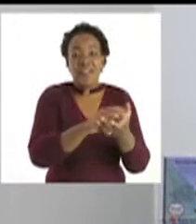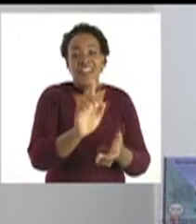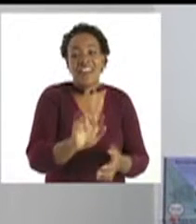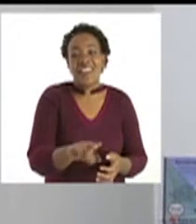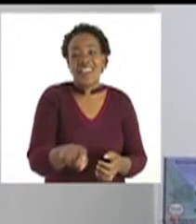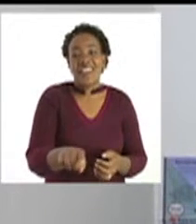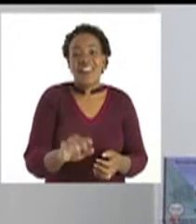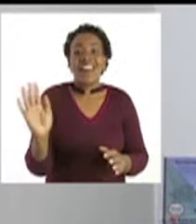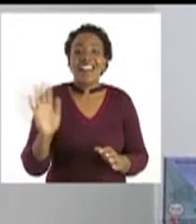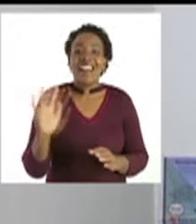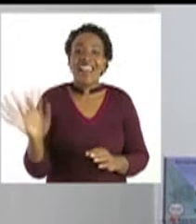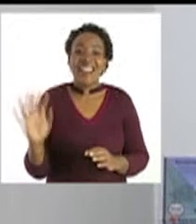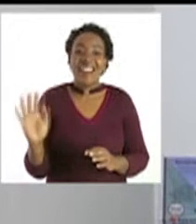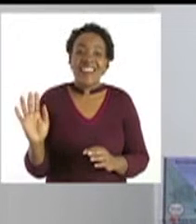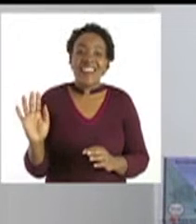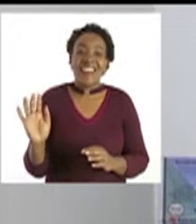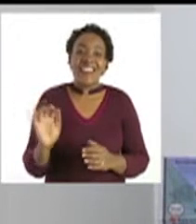everyone.